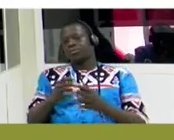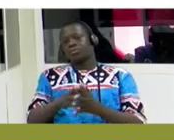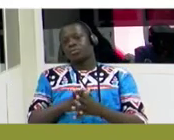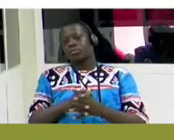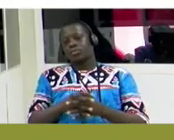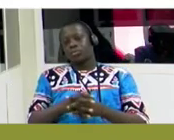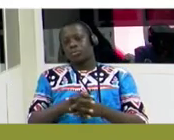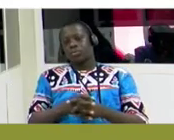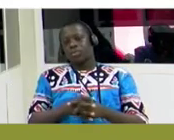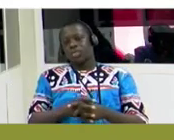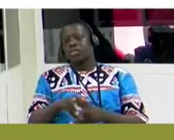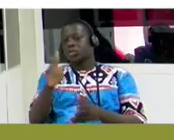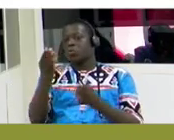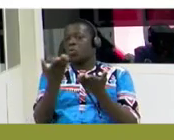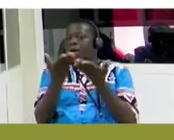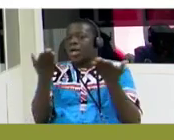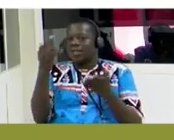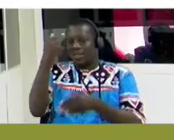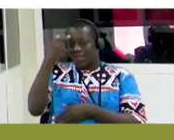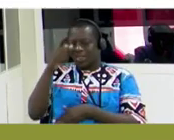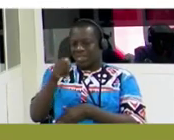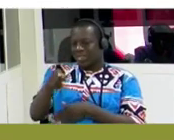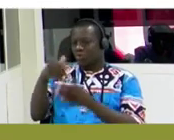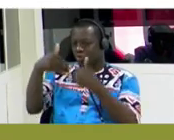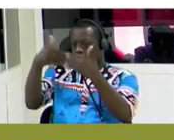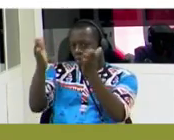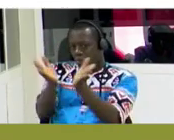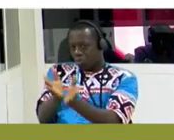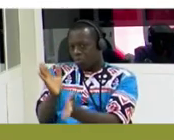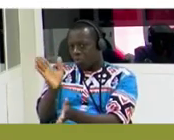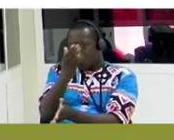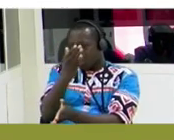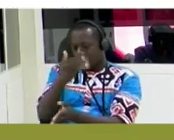That's why he thinks that every time the group is going, I'll be going. No.